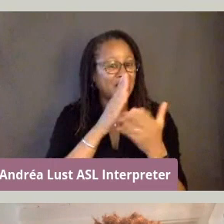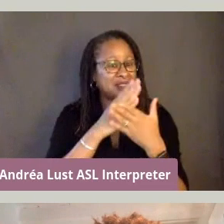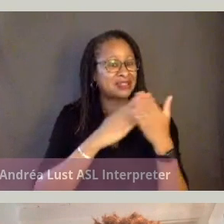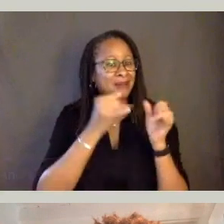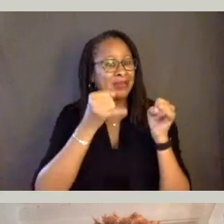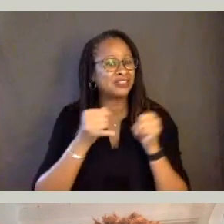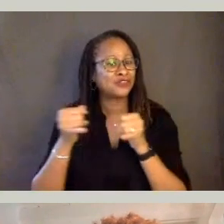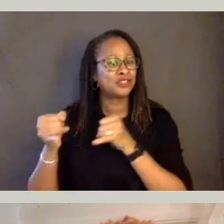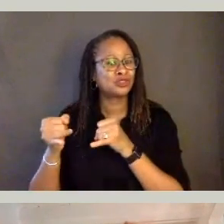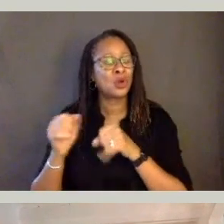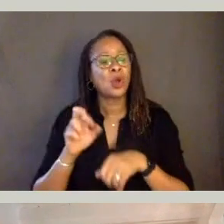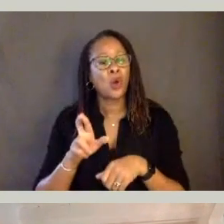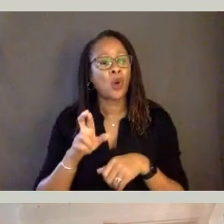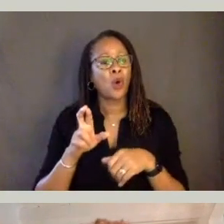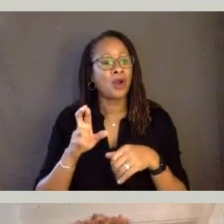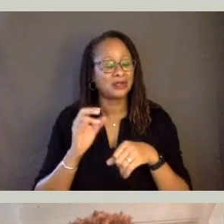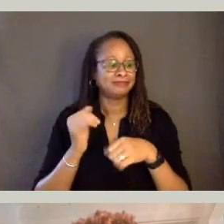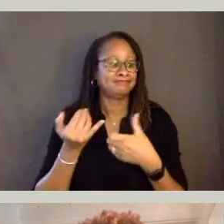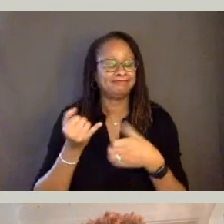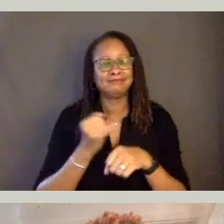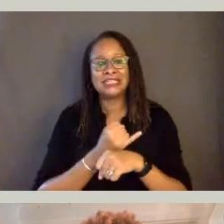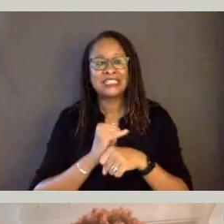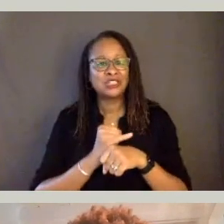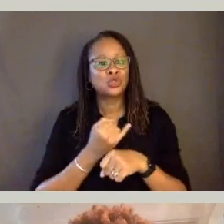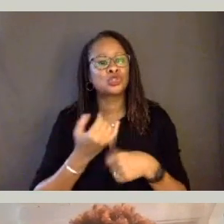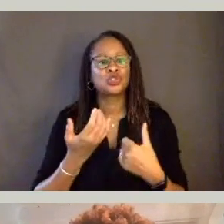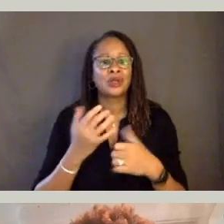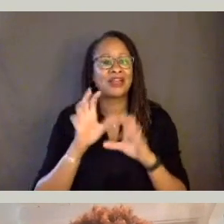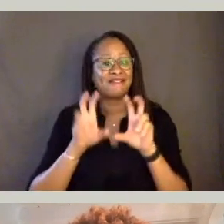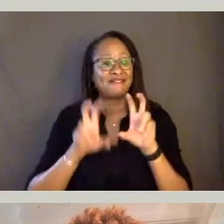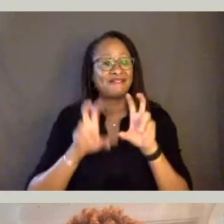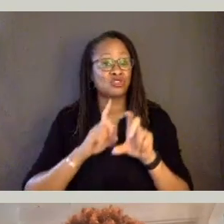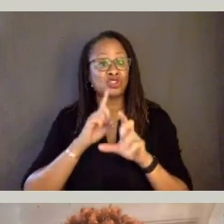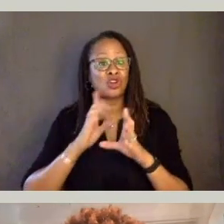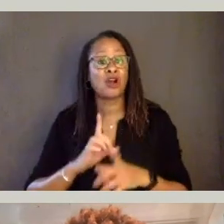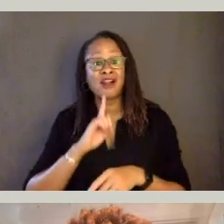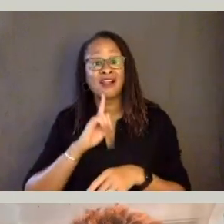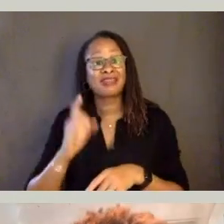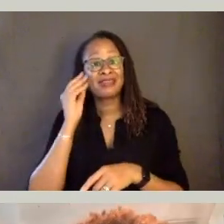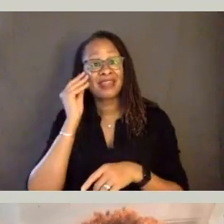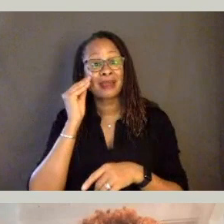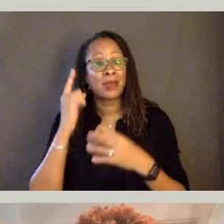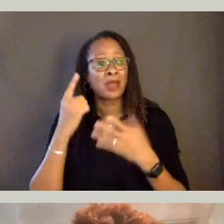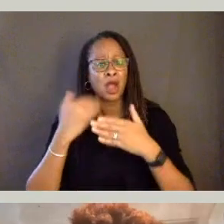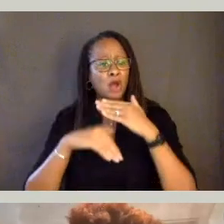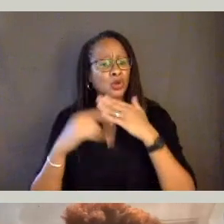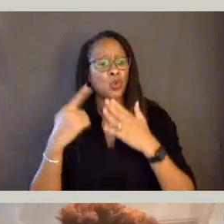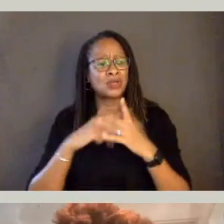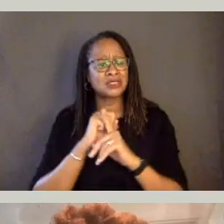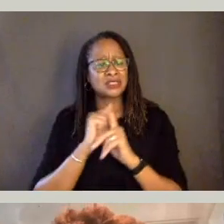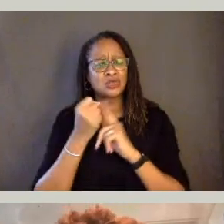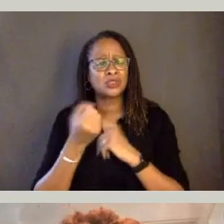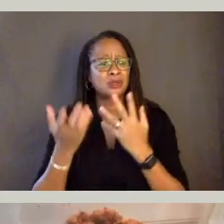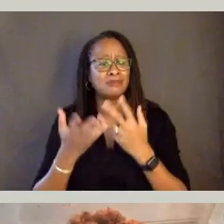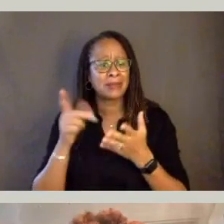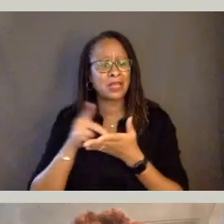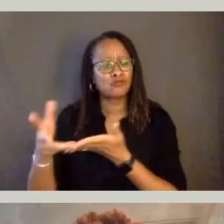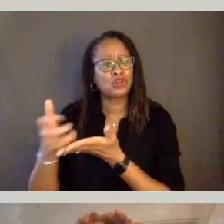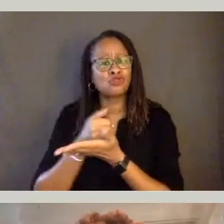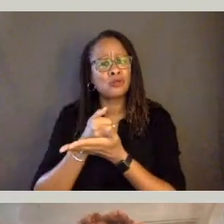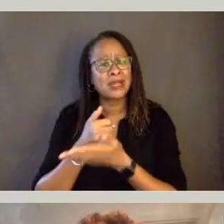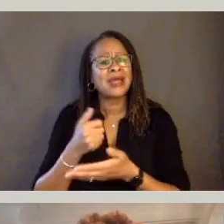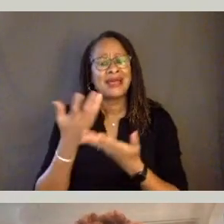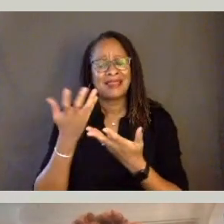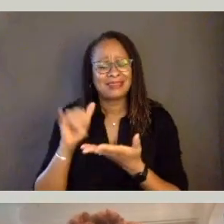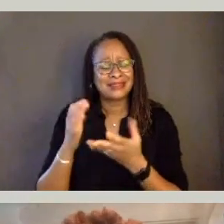individual or institutional investors are thinking about what under what circumstances might recoupment be